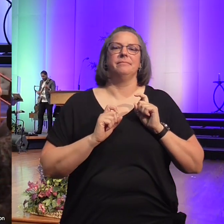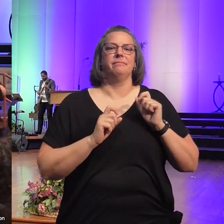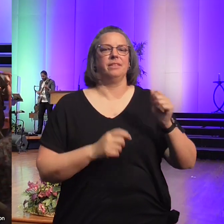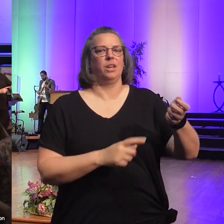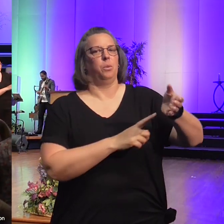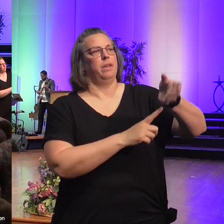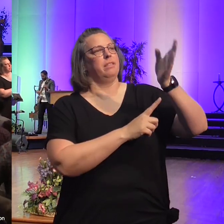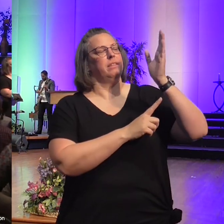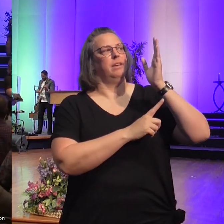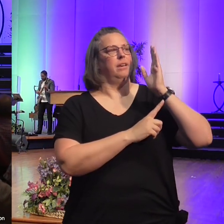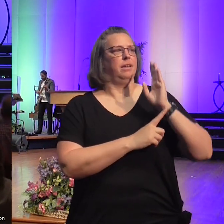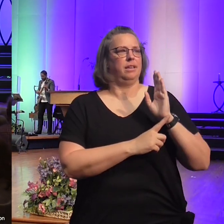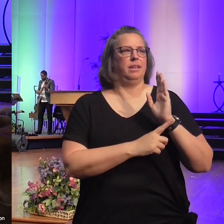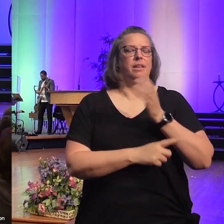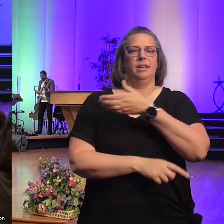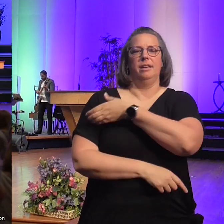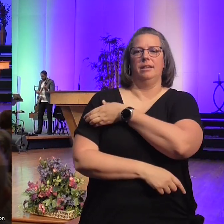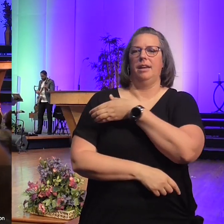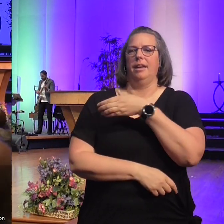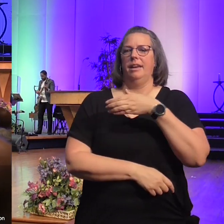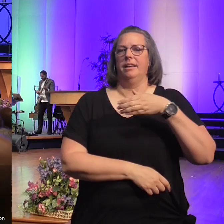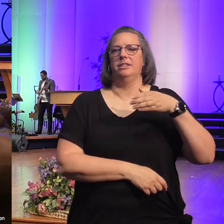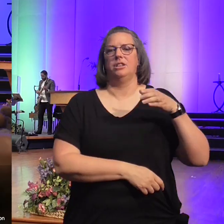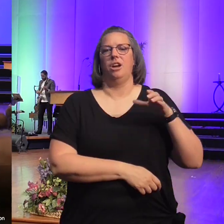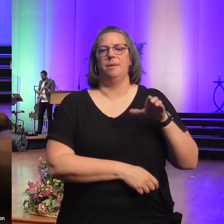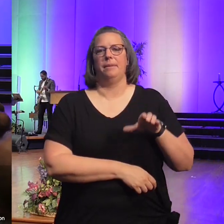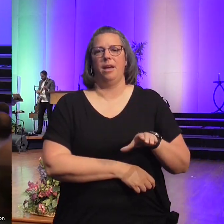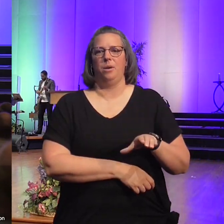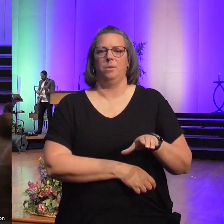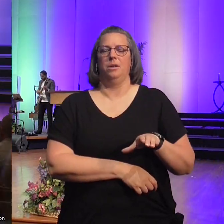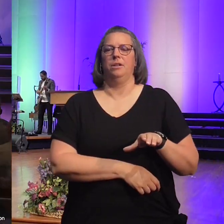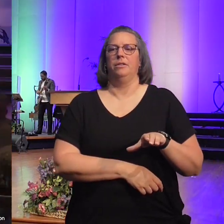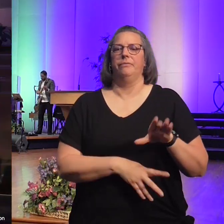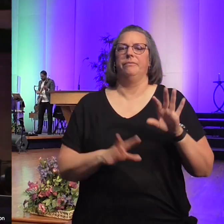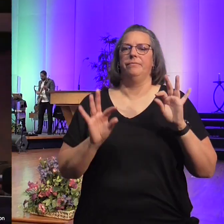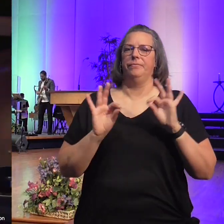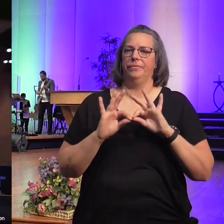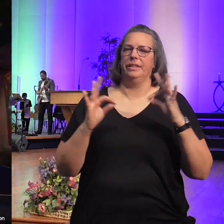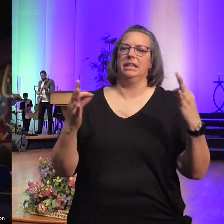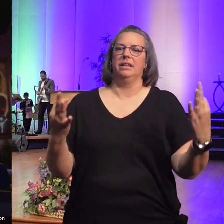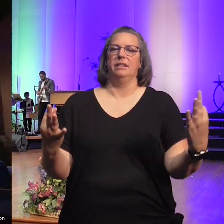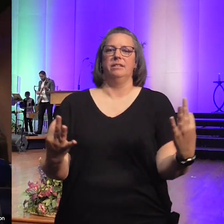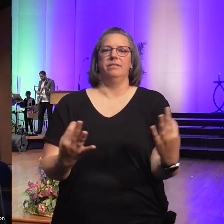be, with God as our power,